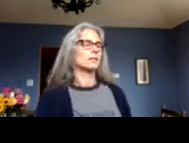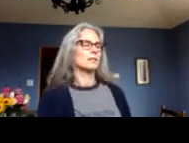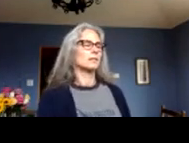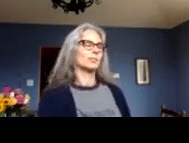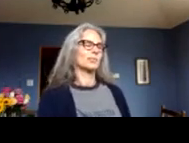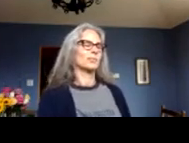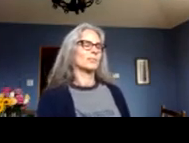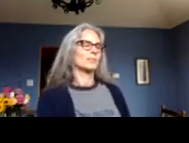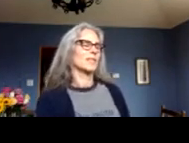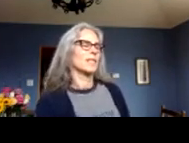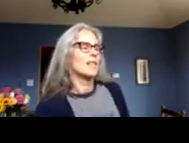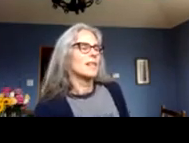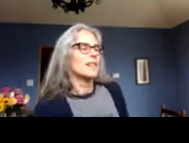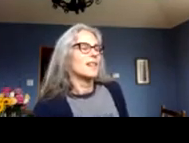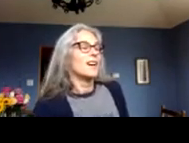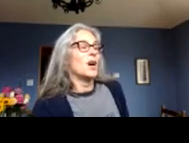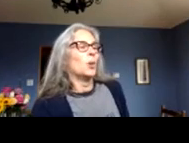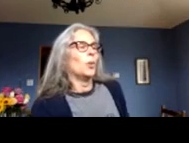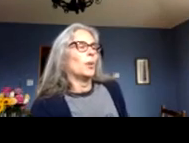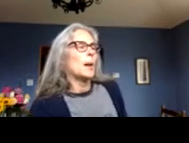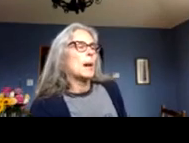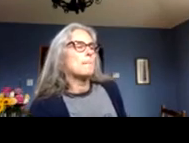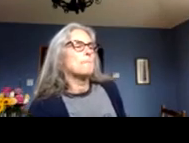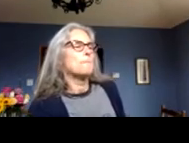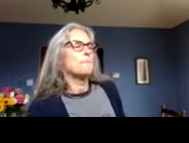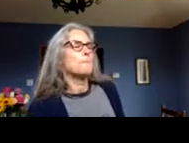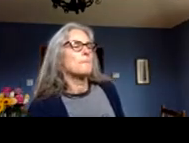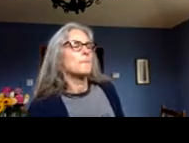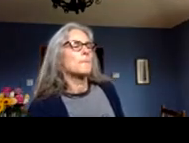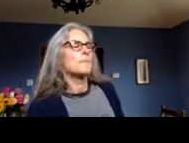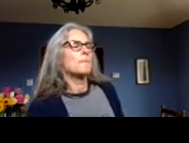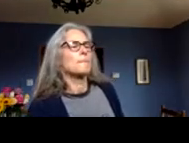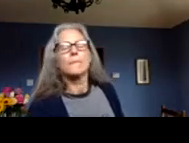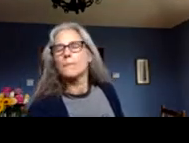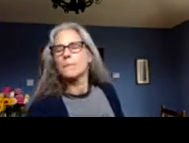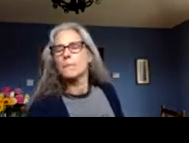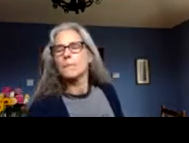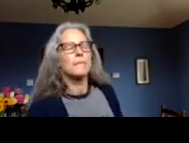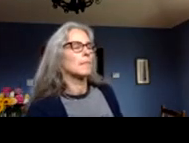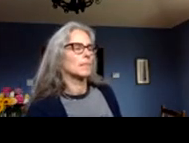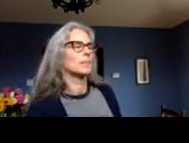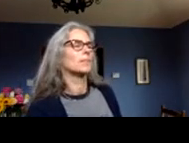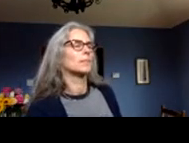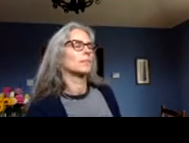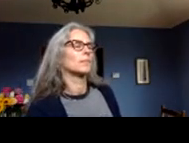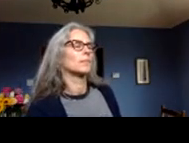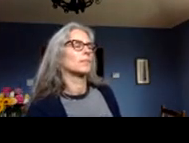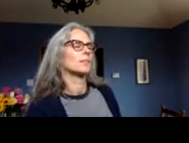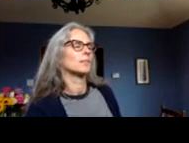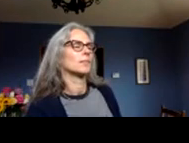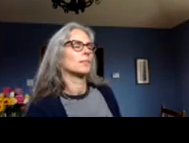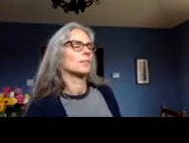I saw someone asked in the Q&A, how do you add dates to the topics? And so I'm going to actually go back a slide. Oops, go back a